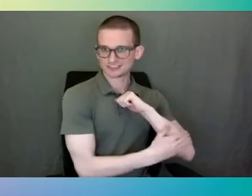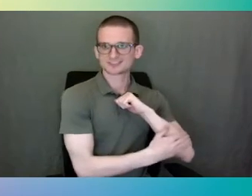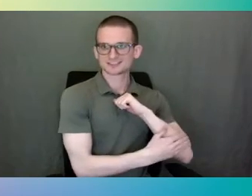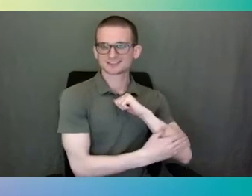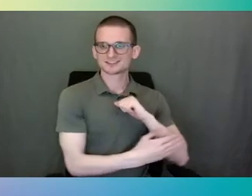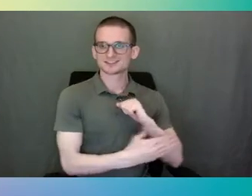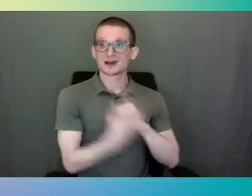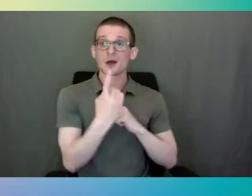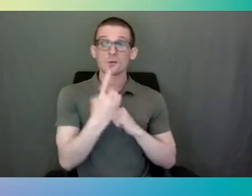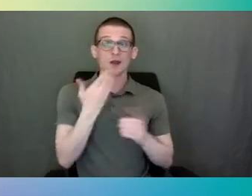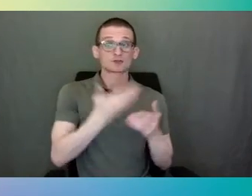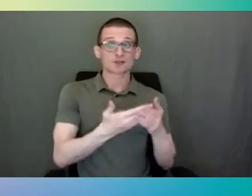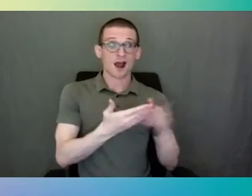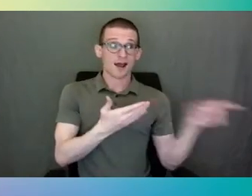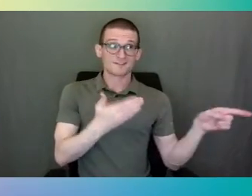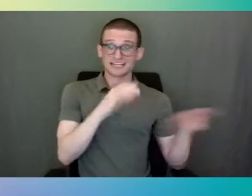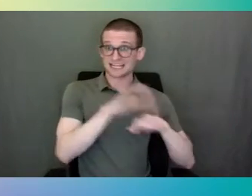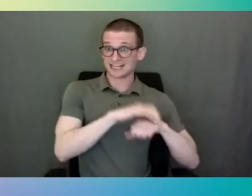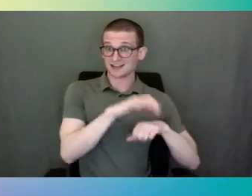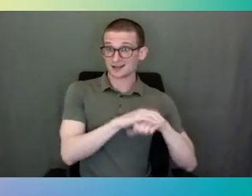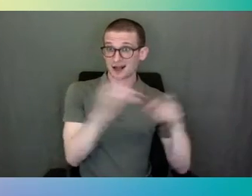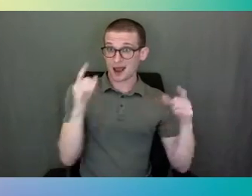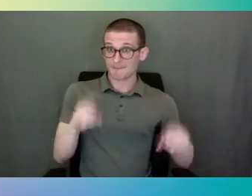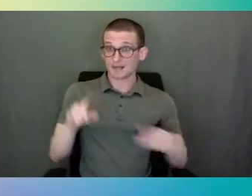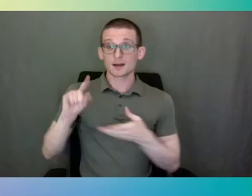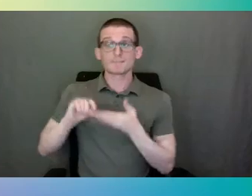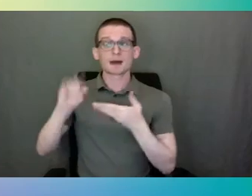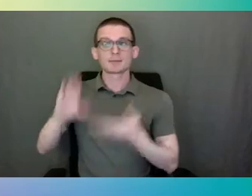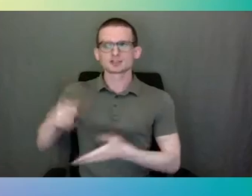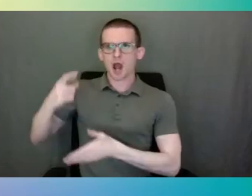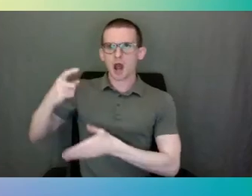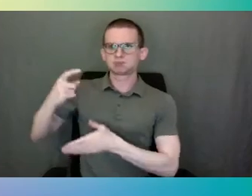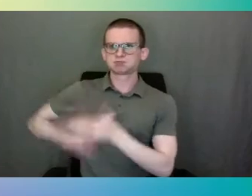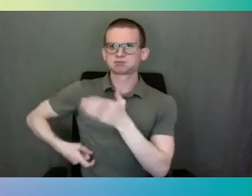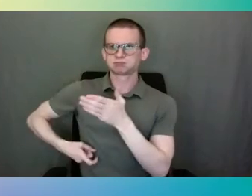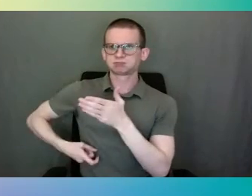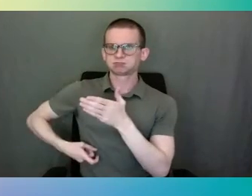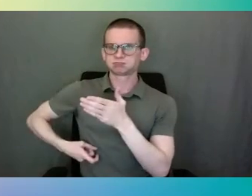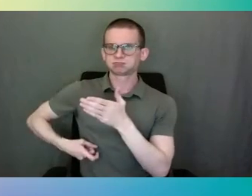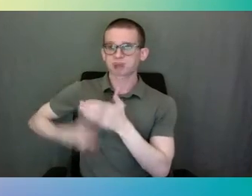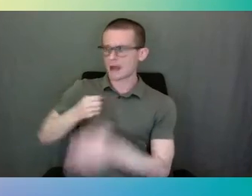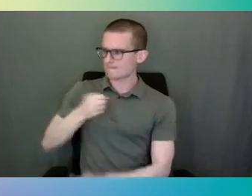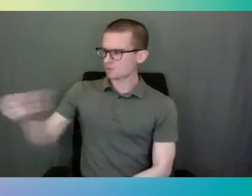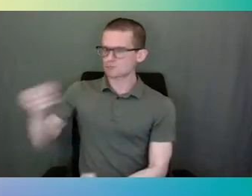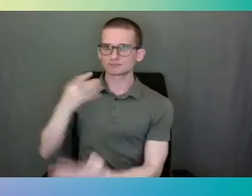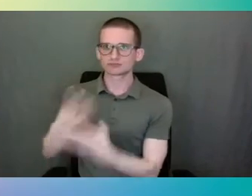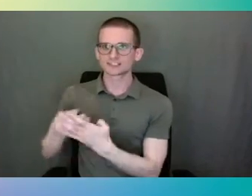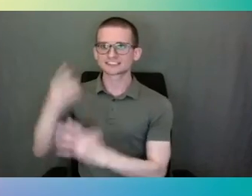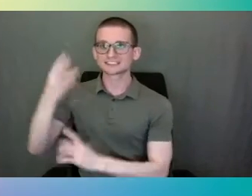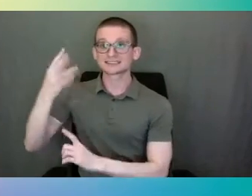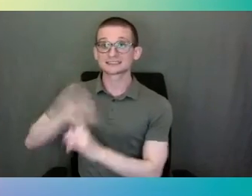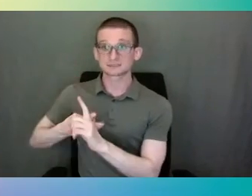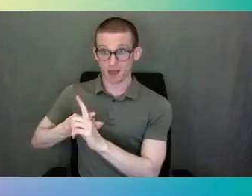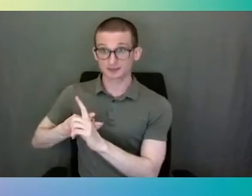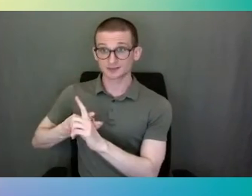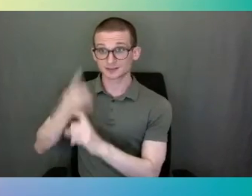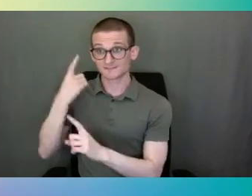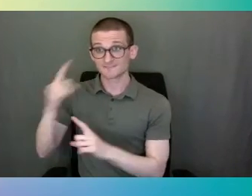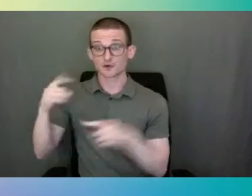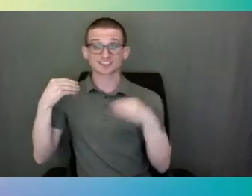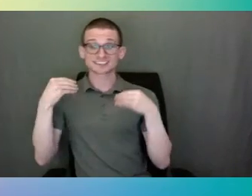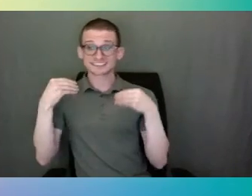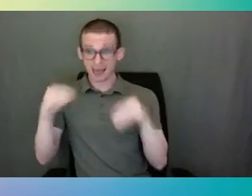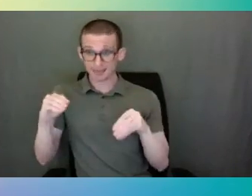England, the publisher was fined a huge fine and put in prison for 6 months for even selling this requested